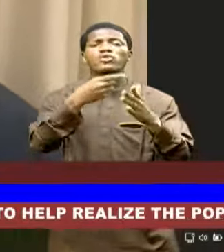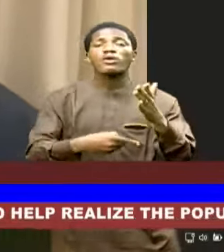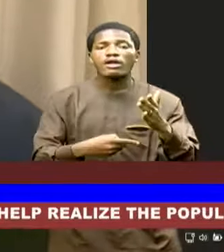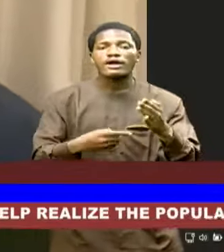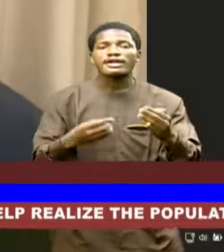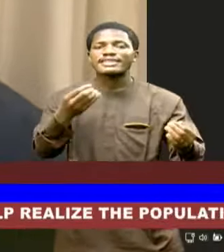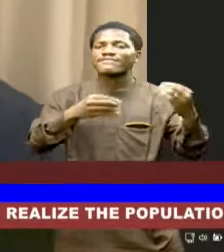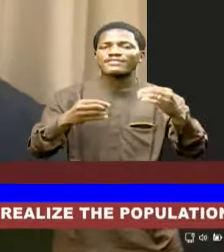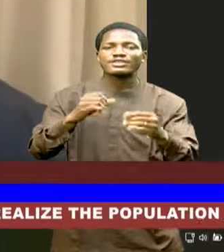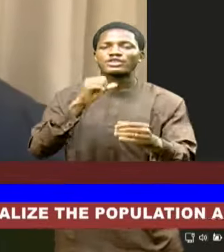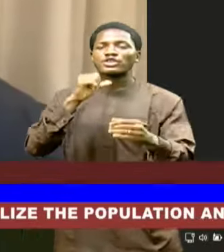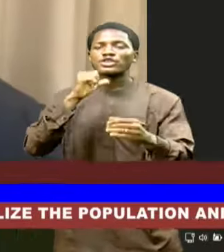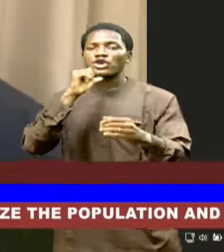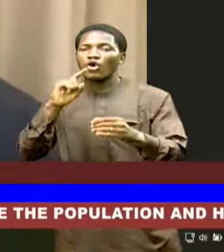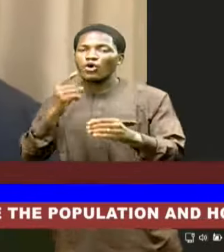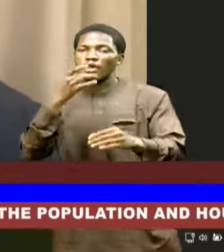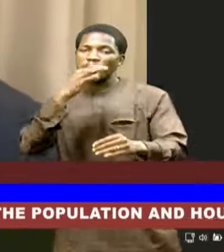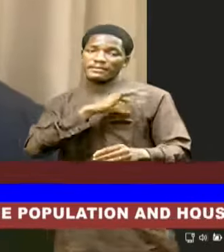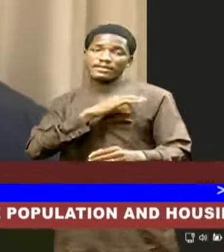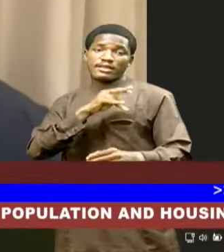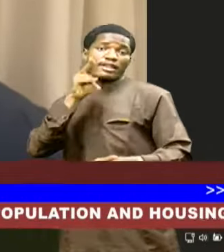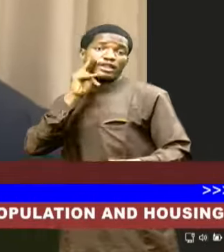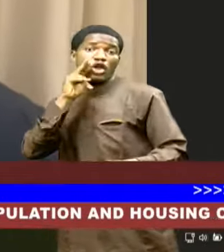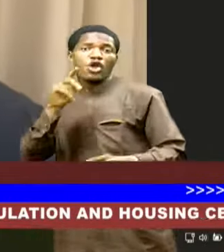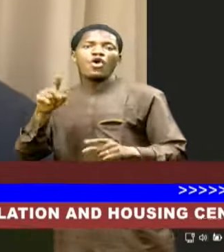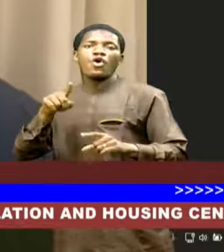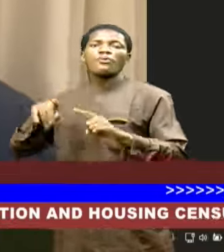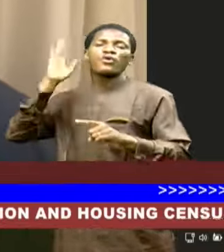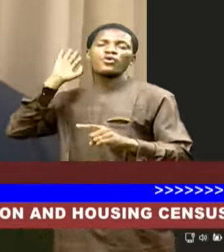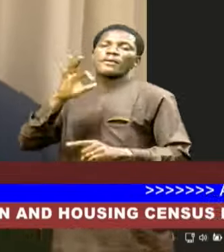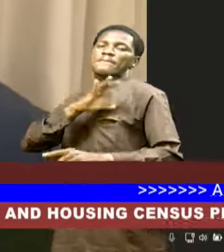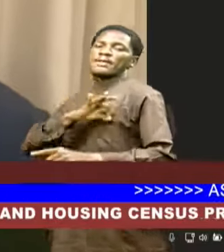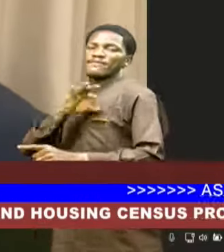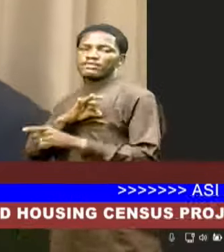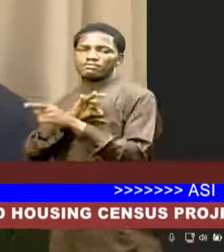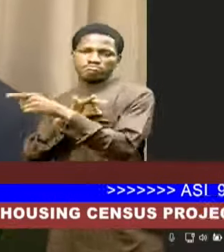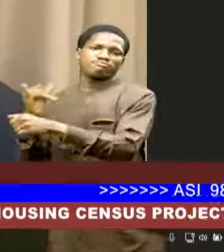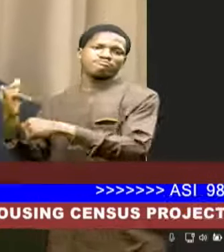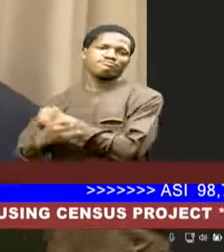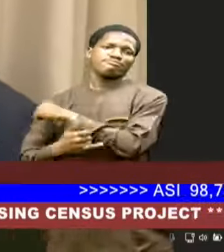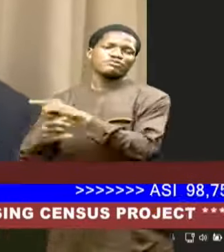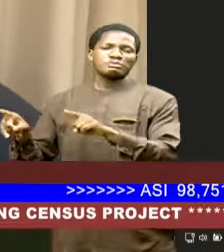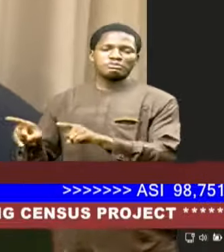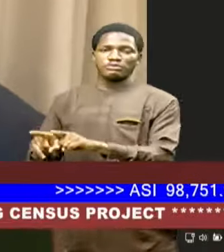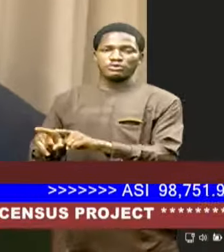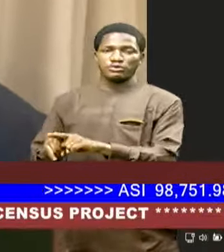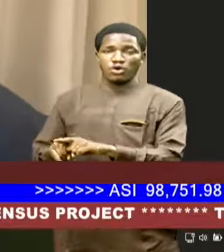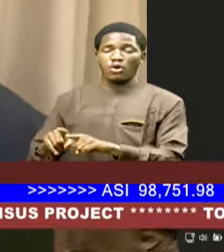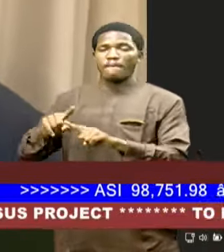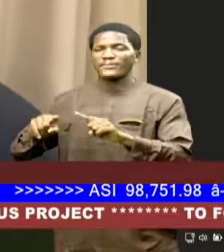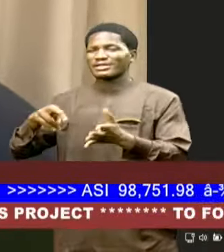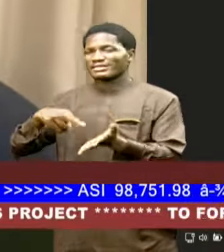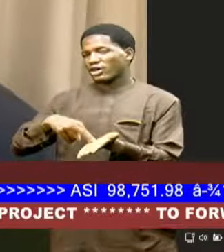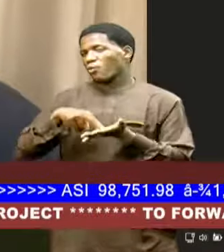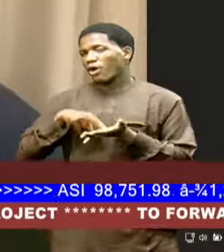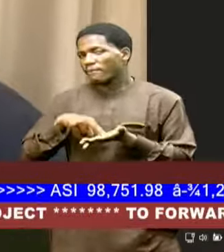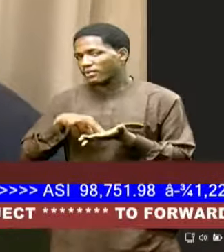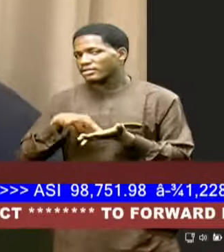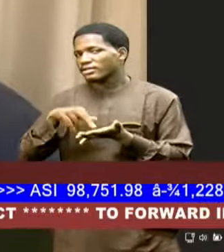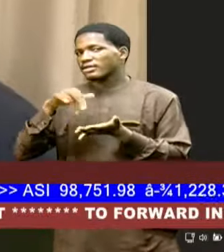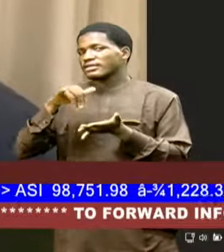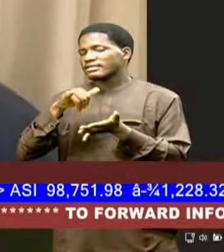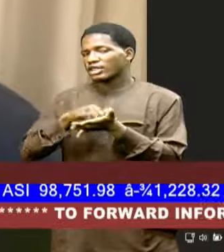only going to benefit Nigerians, it's also going to benefit Qataris. But there is a requirement that you need to